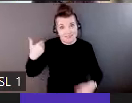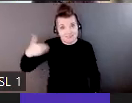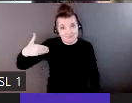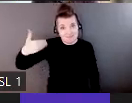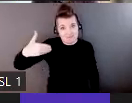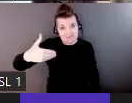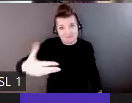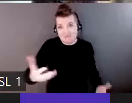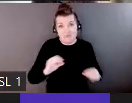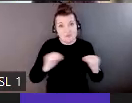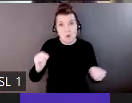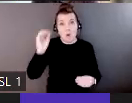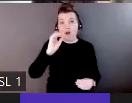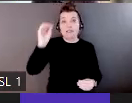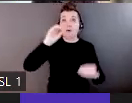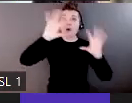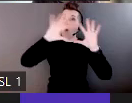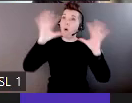servicing your seniors or your vulnerables.